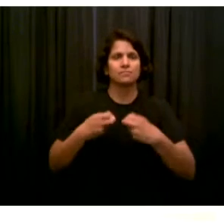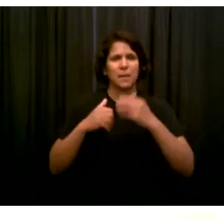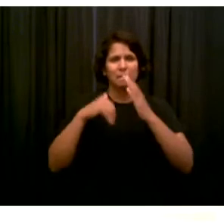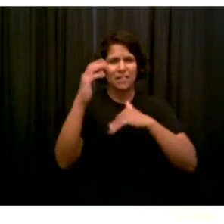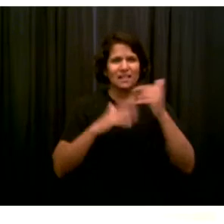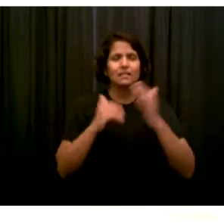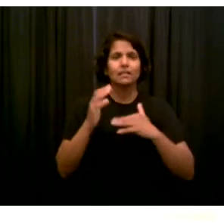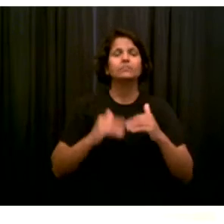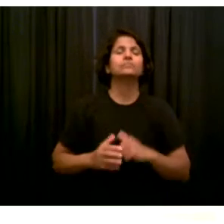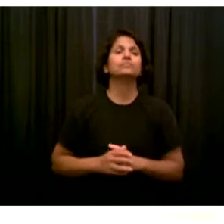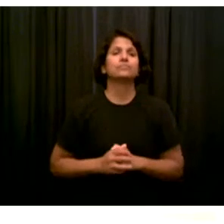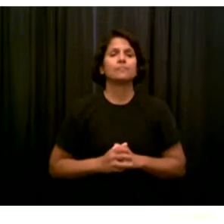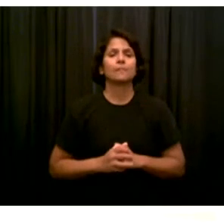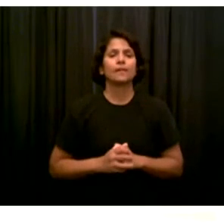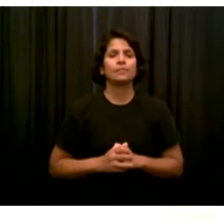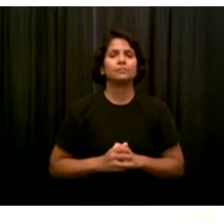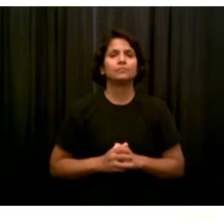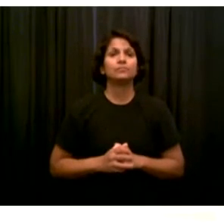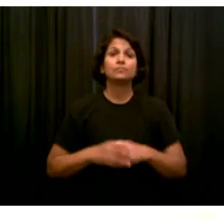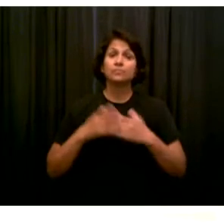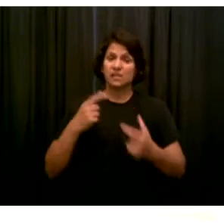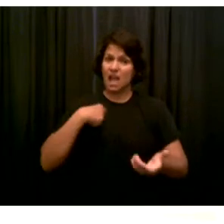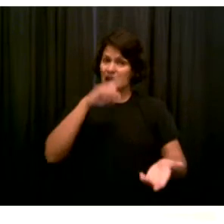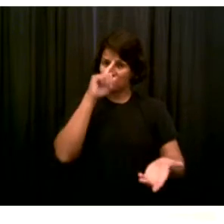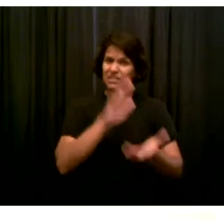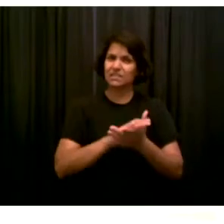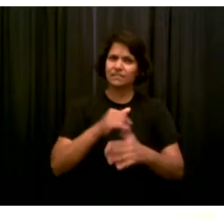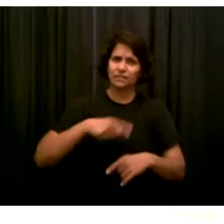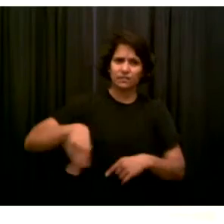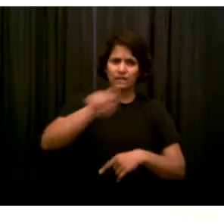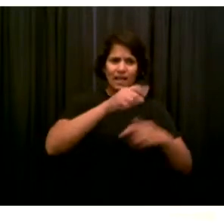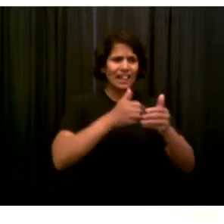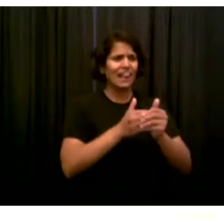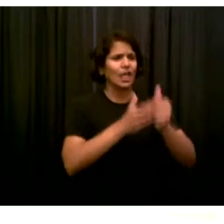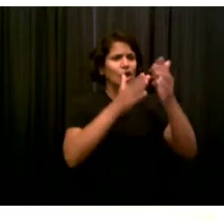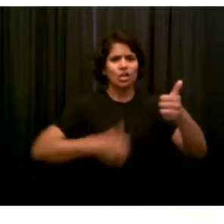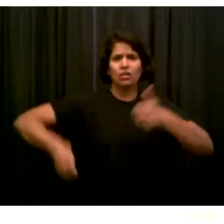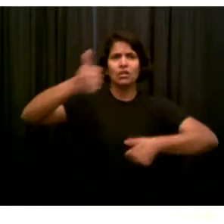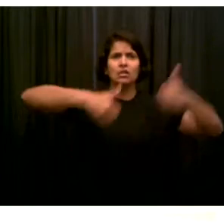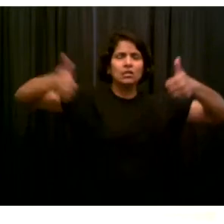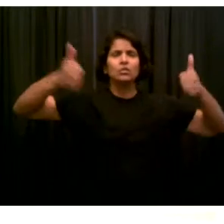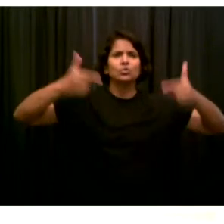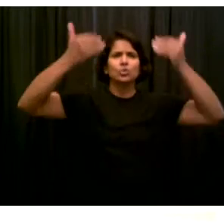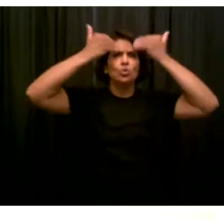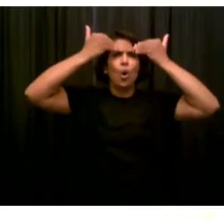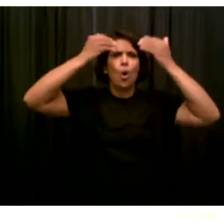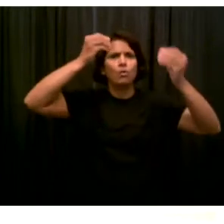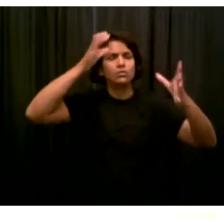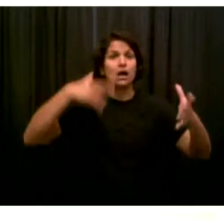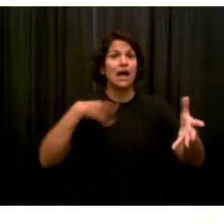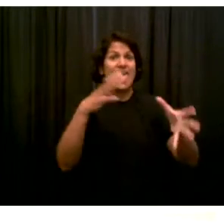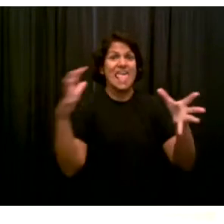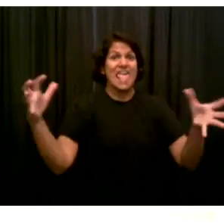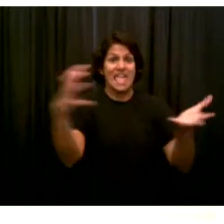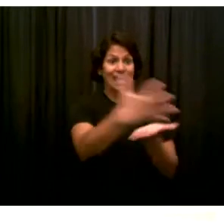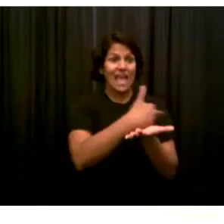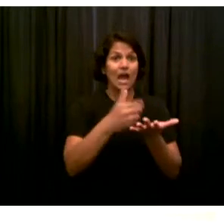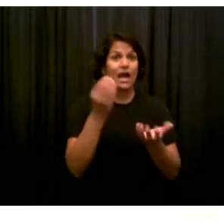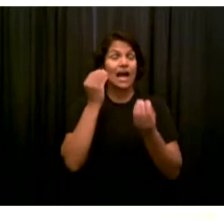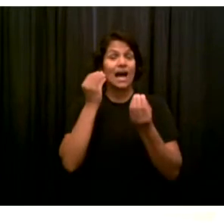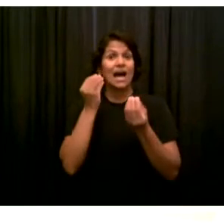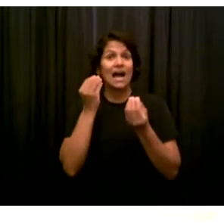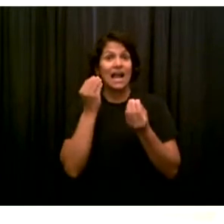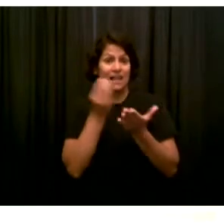elected officials to ensure that when infrastructure dollars come to New York City, that the BQE and the corridor will